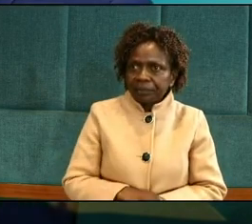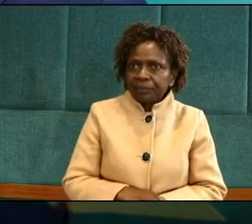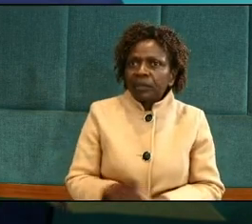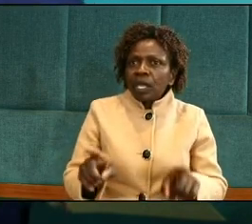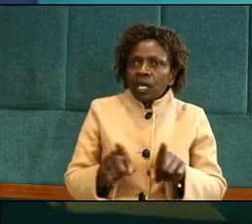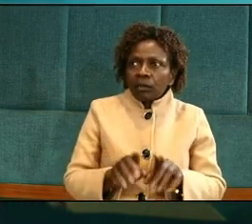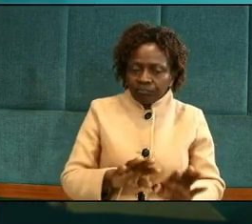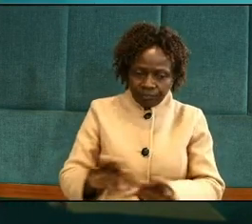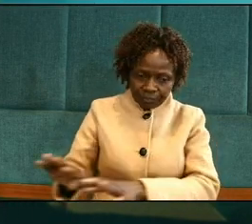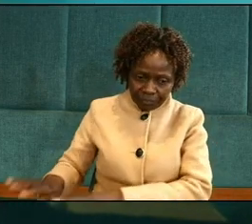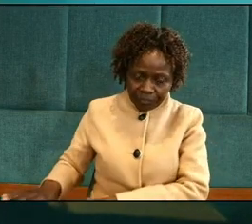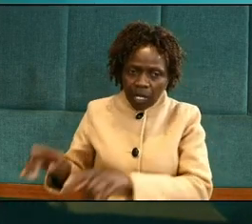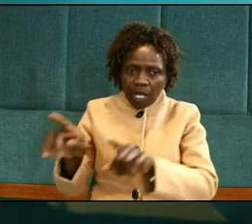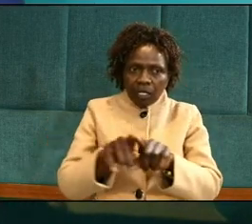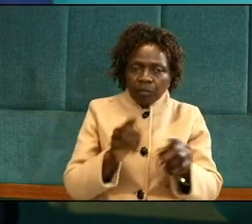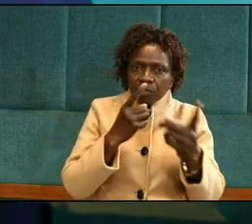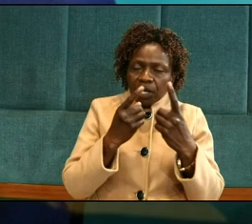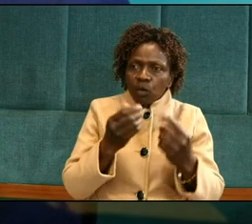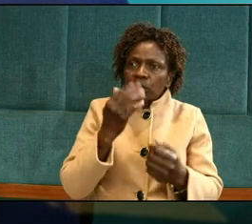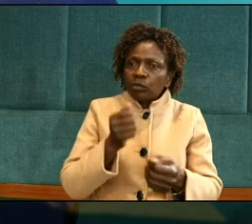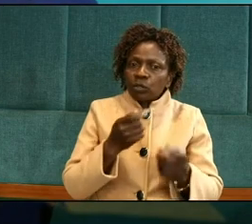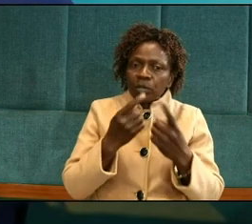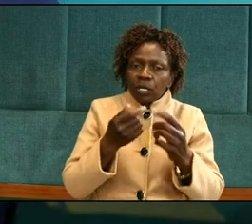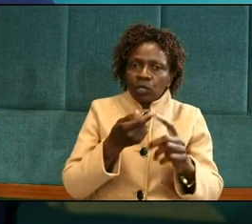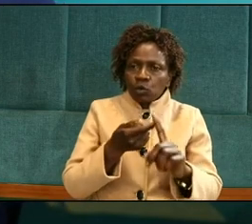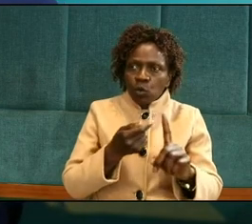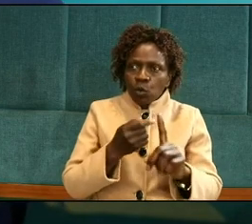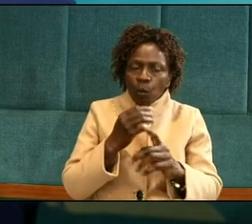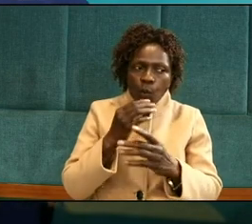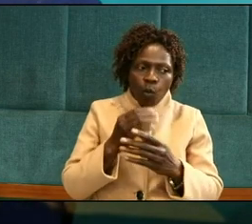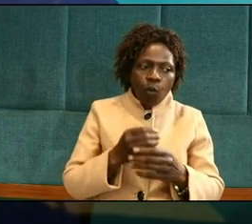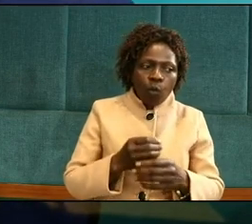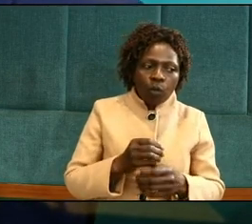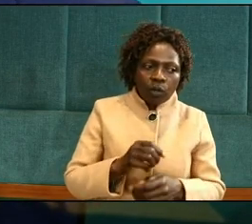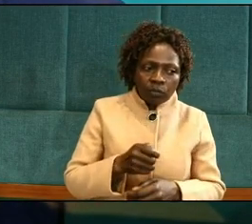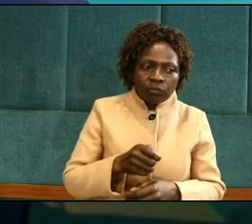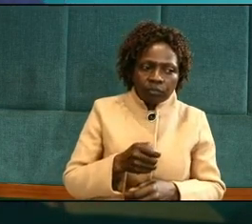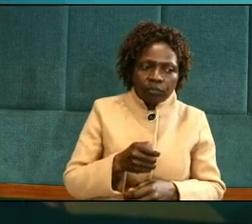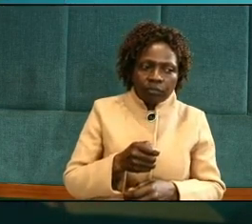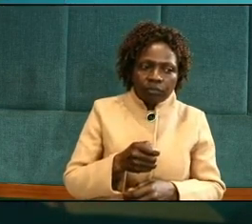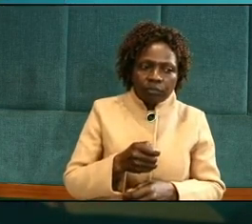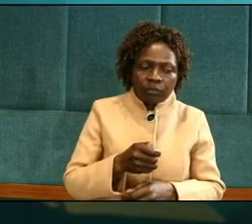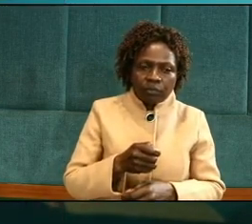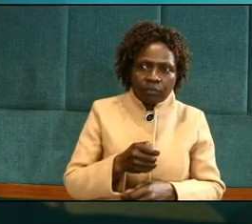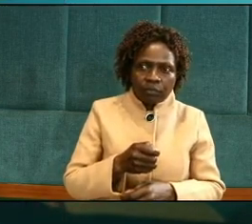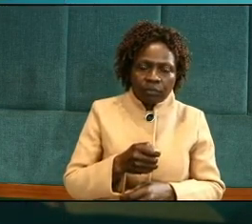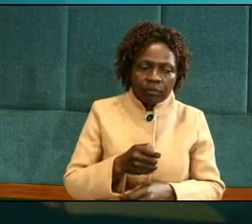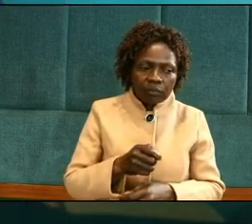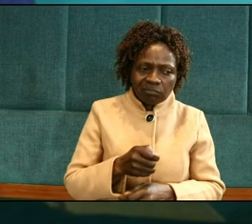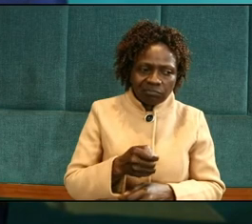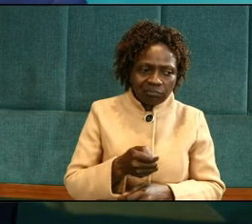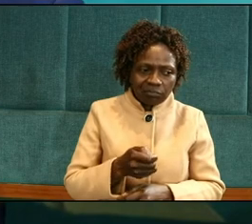As I will be speaking, I want to speak from a series that we have entitled Marriage,